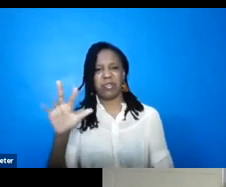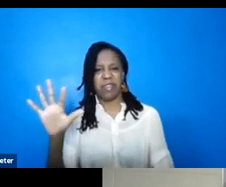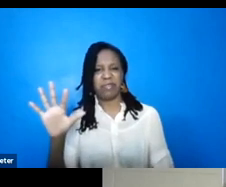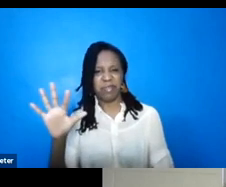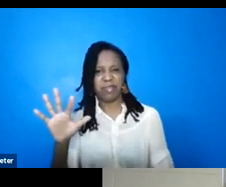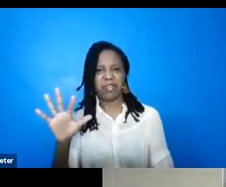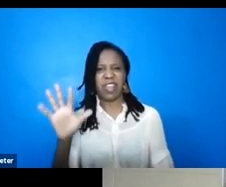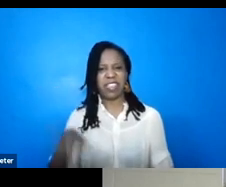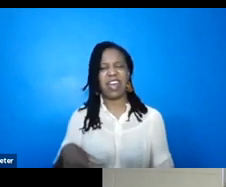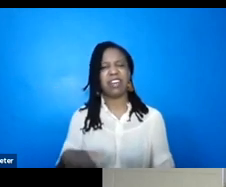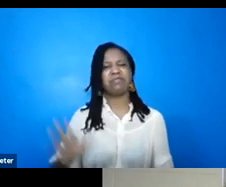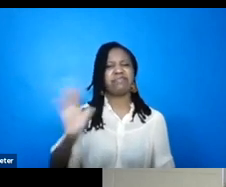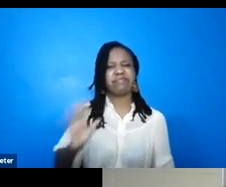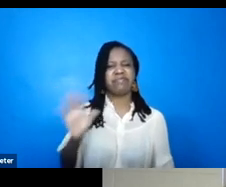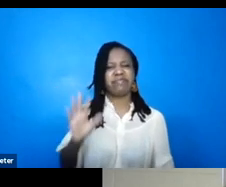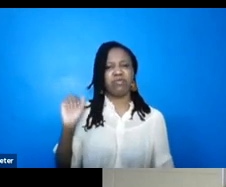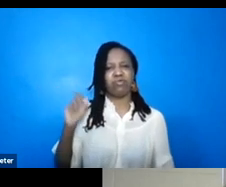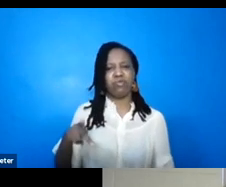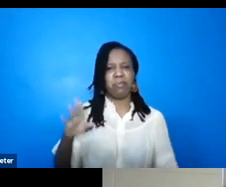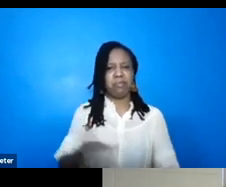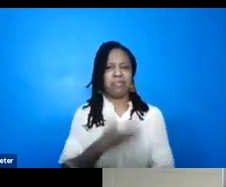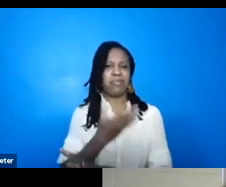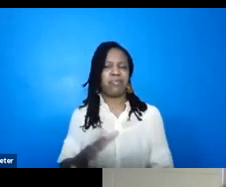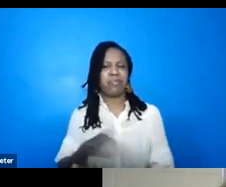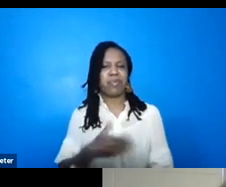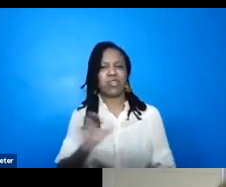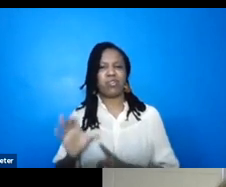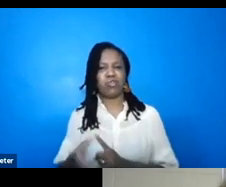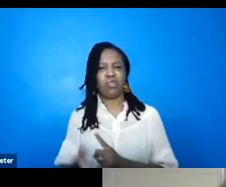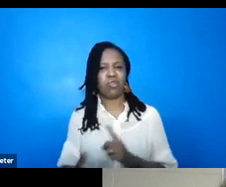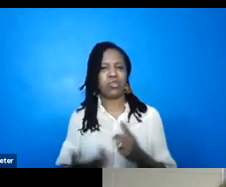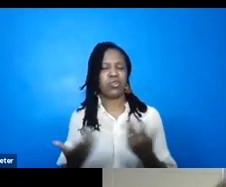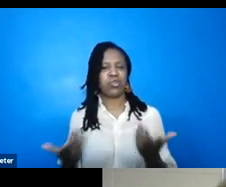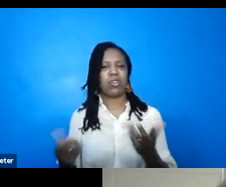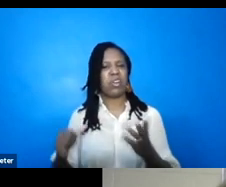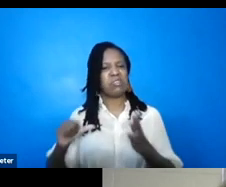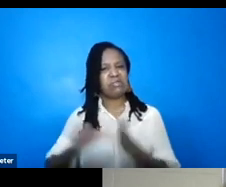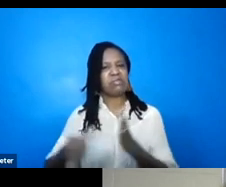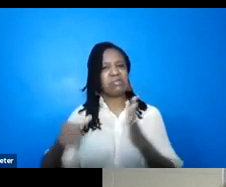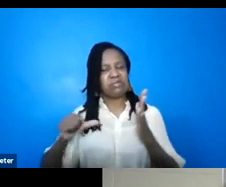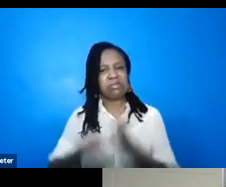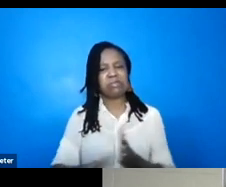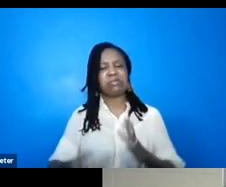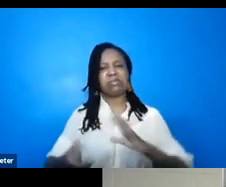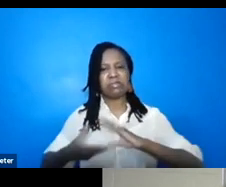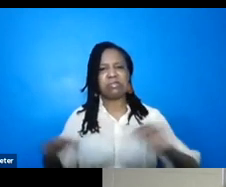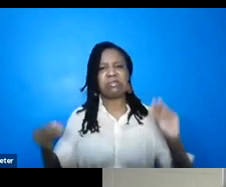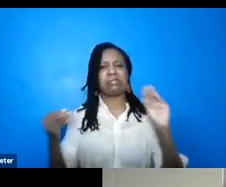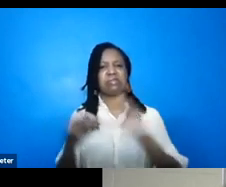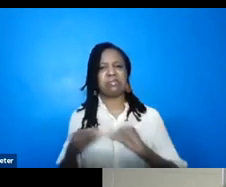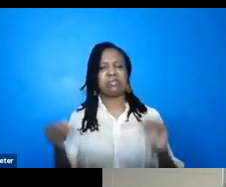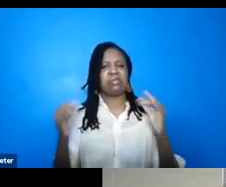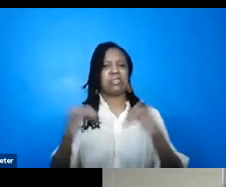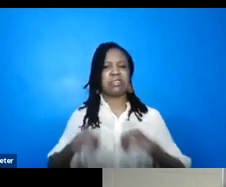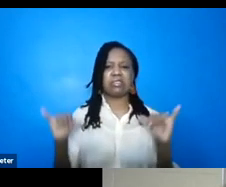hop culture, the rap music, all of that was reinforced in that particular way of telling that this is